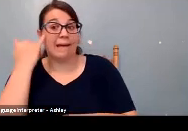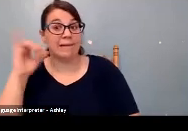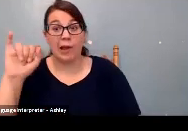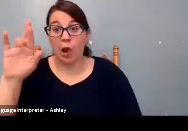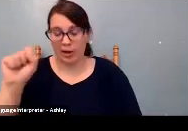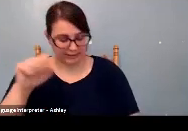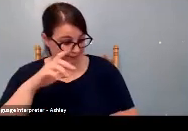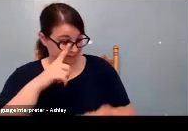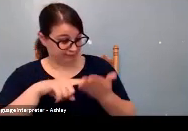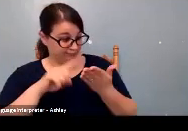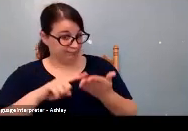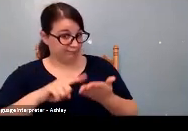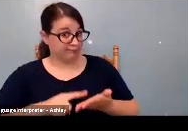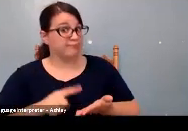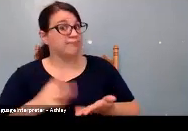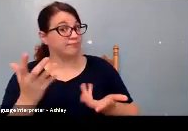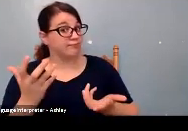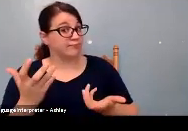records.